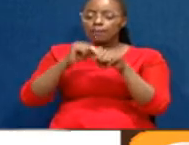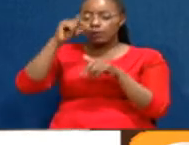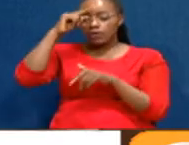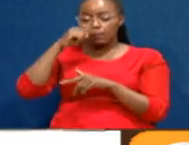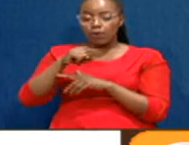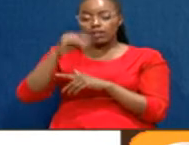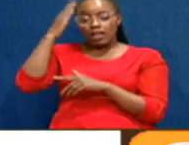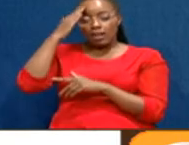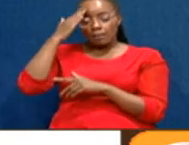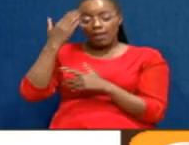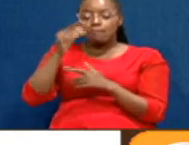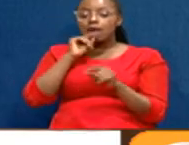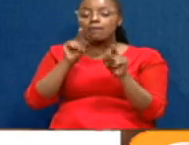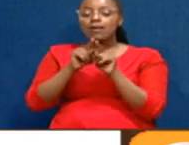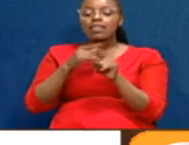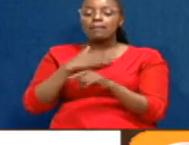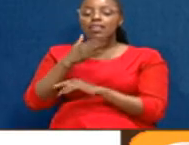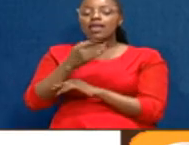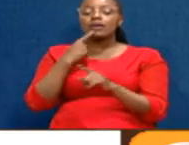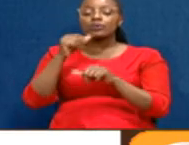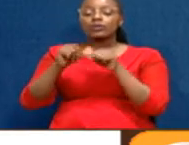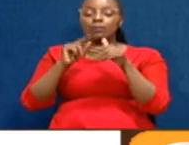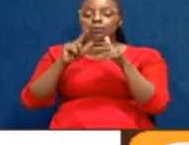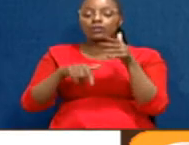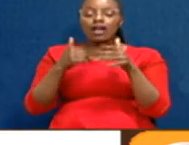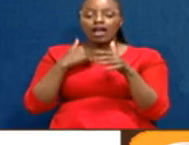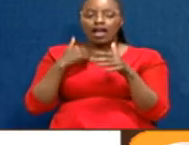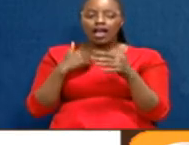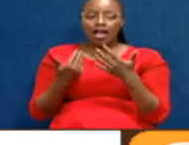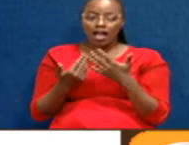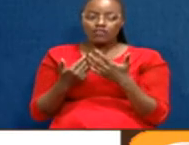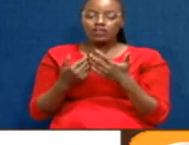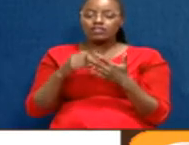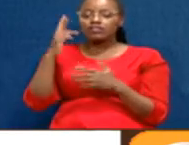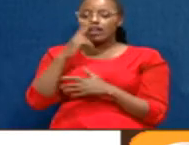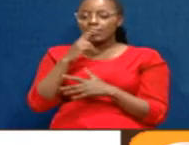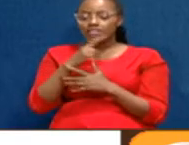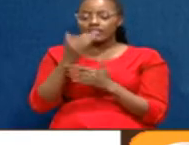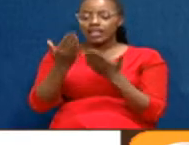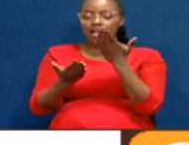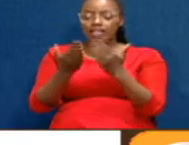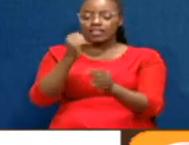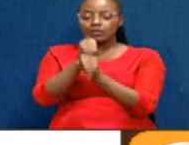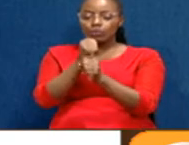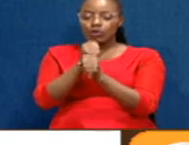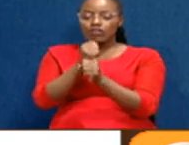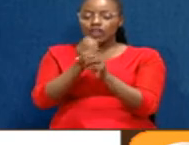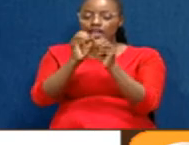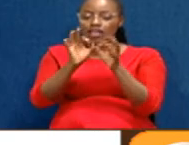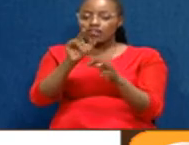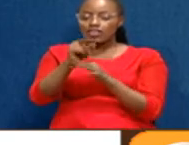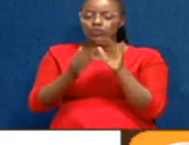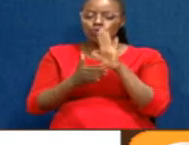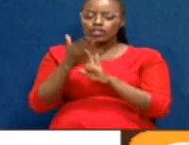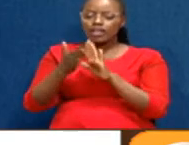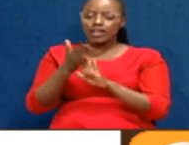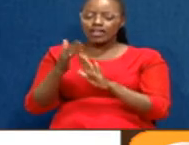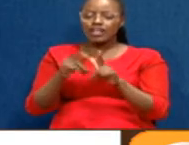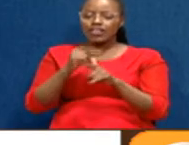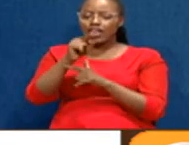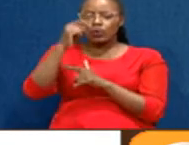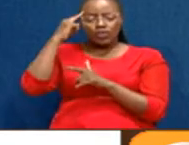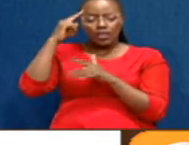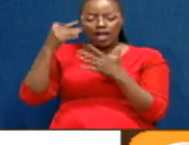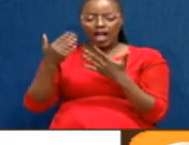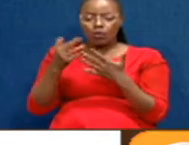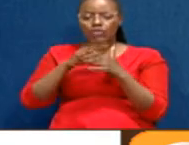policies. Remember, my brother here spoke about there was a rushed risk assessment that was done. So if that was rushed, what do you think